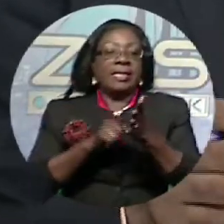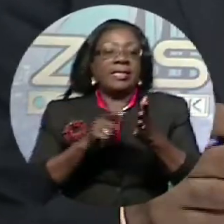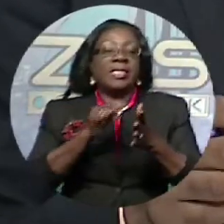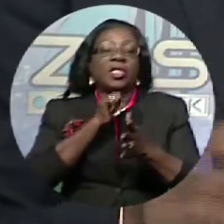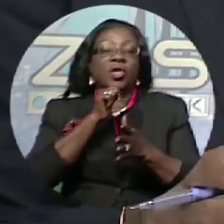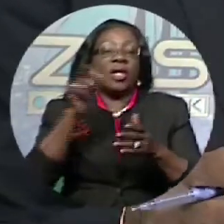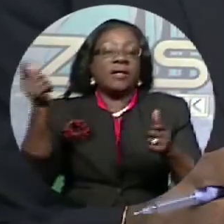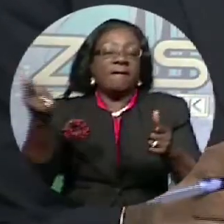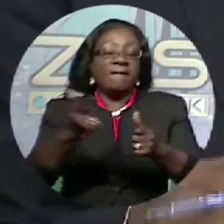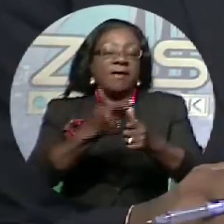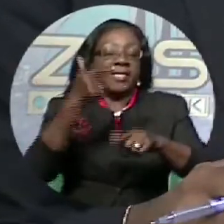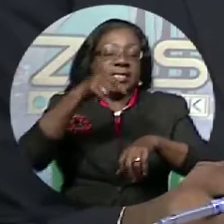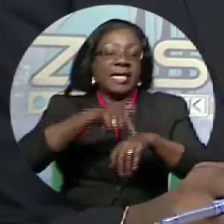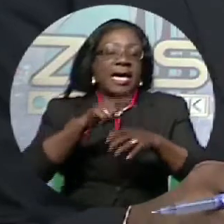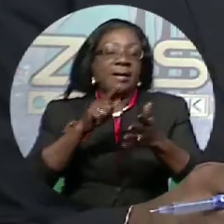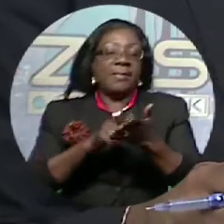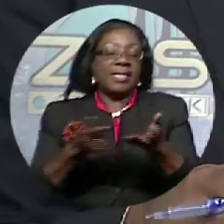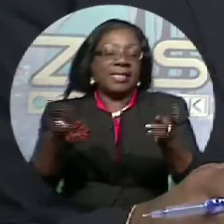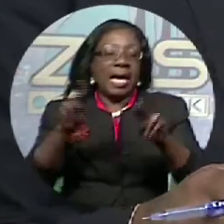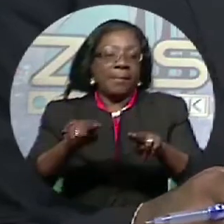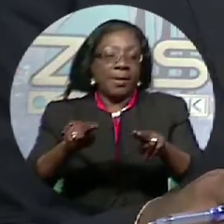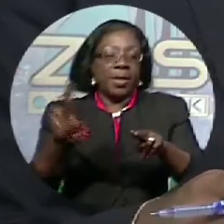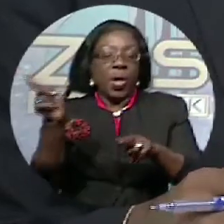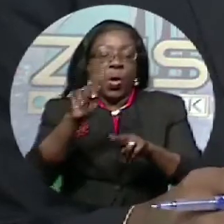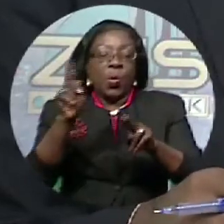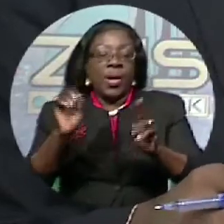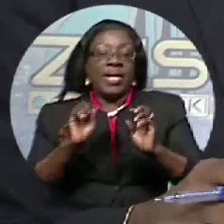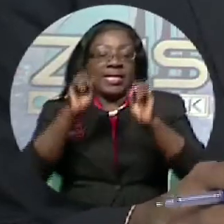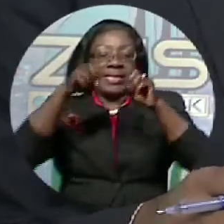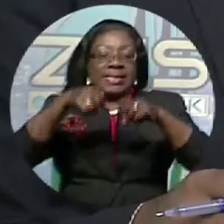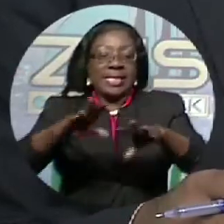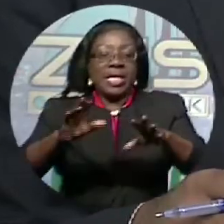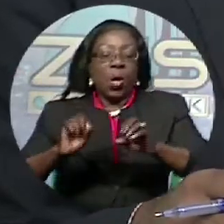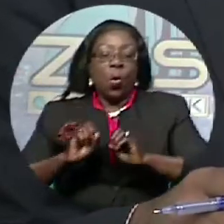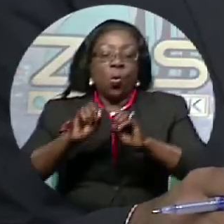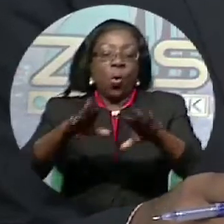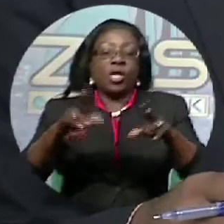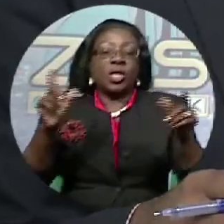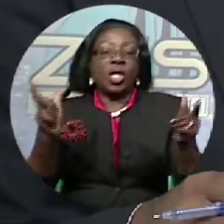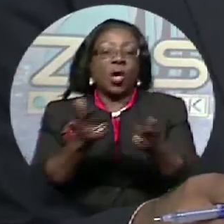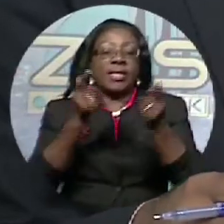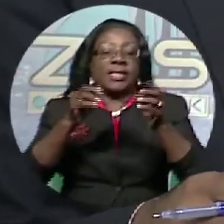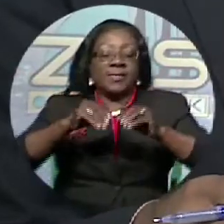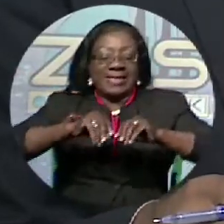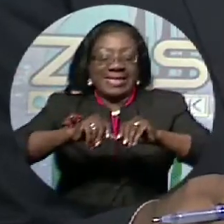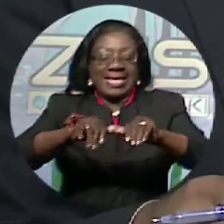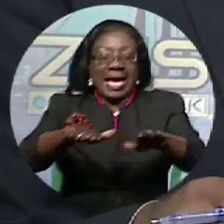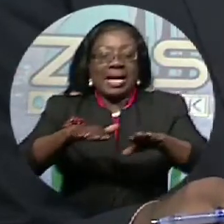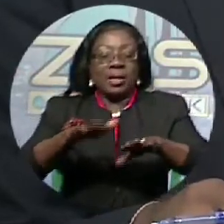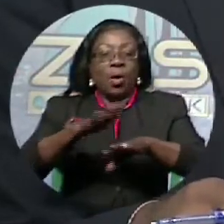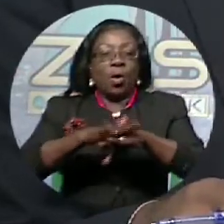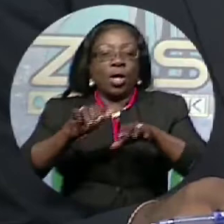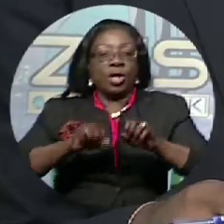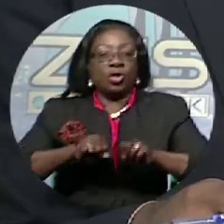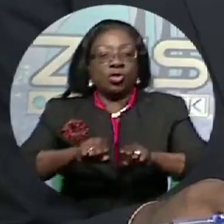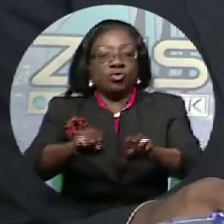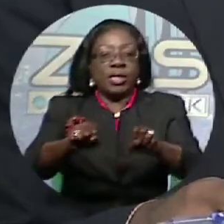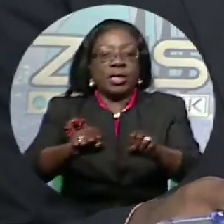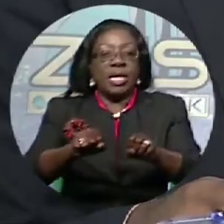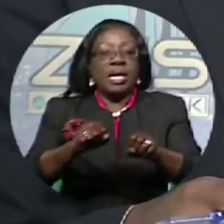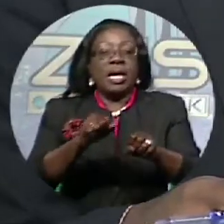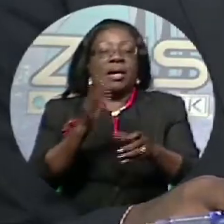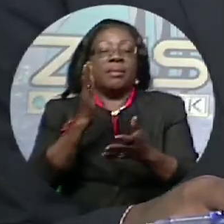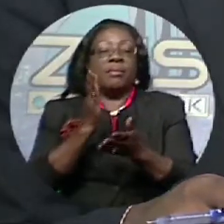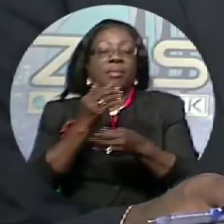not the first time this has happened, but a local environmental group is using this to raise awareness about a serious issue that more